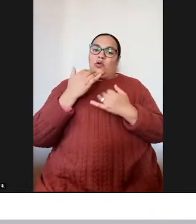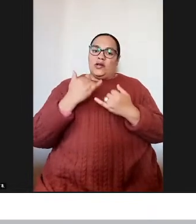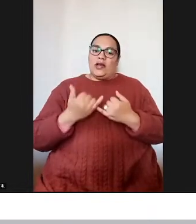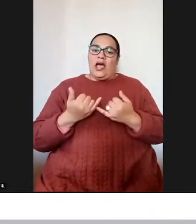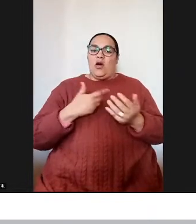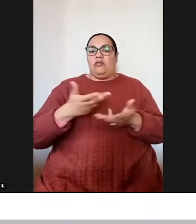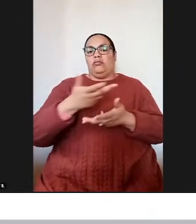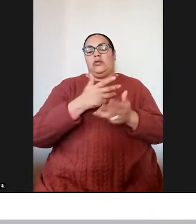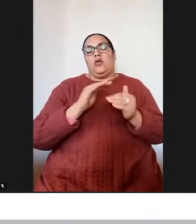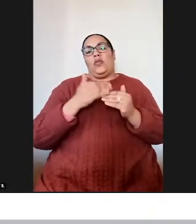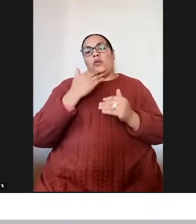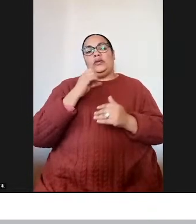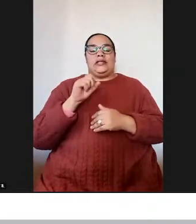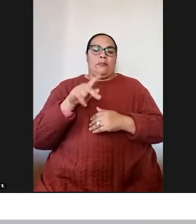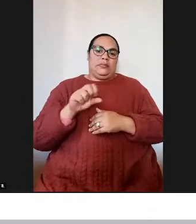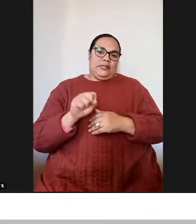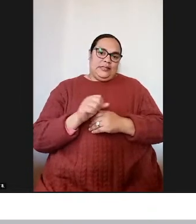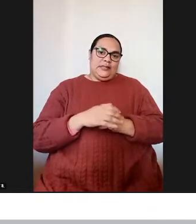with SEPs.